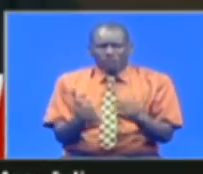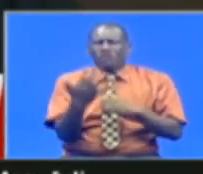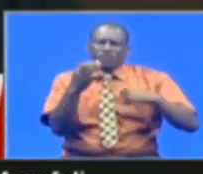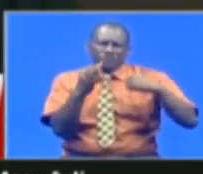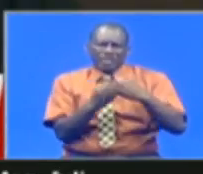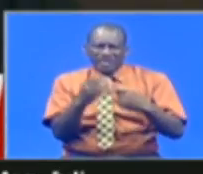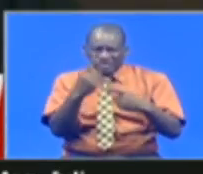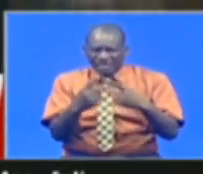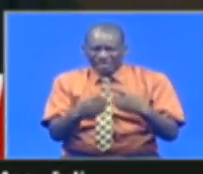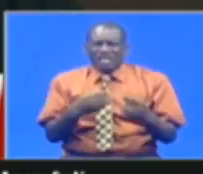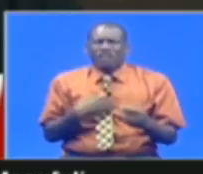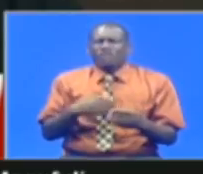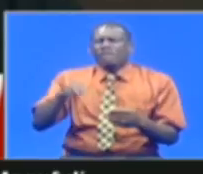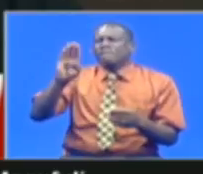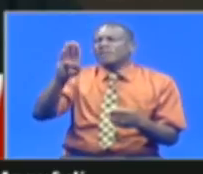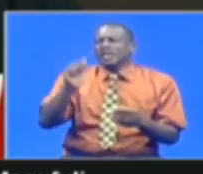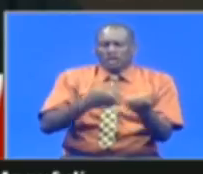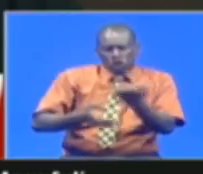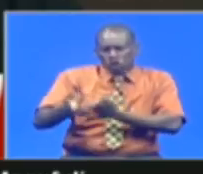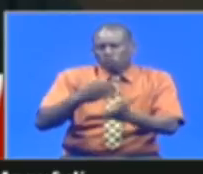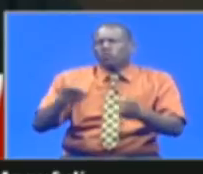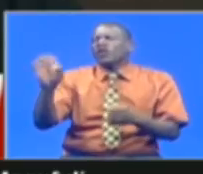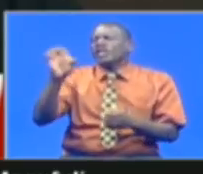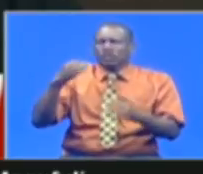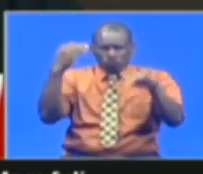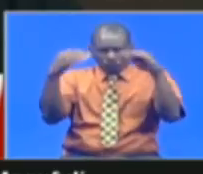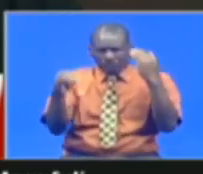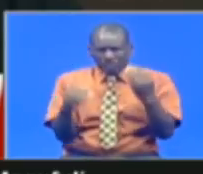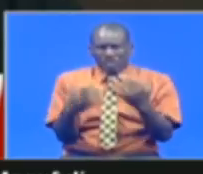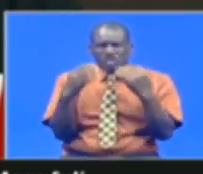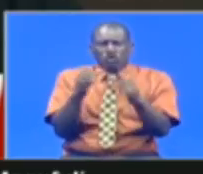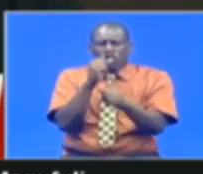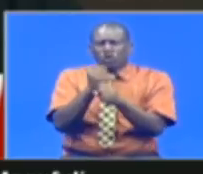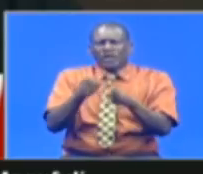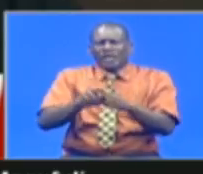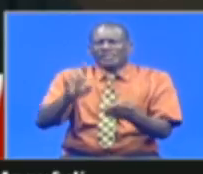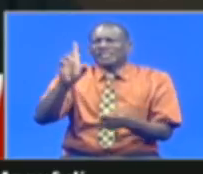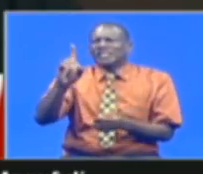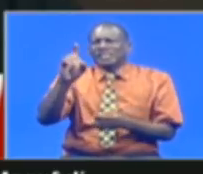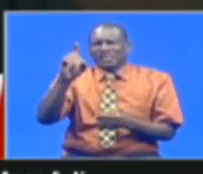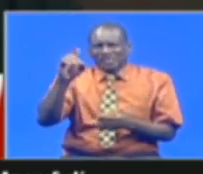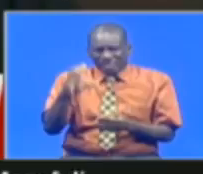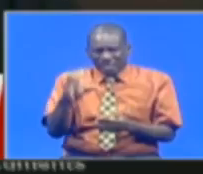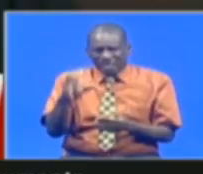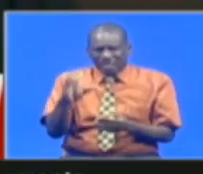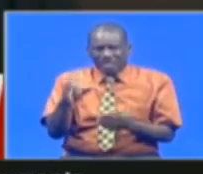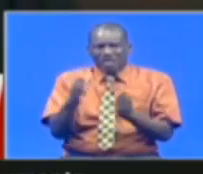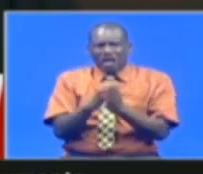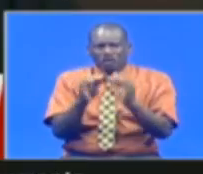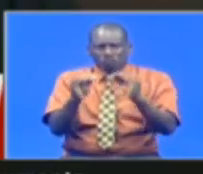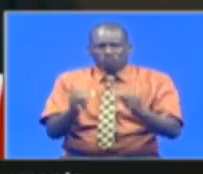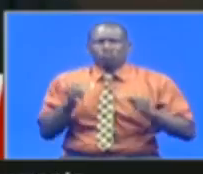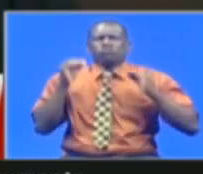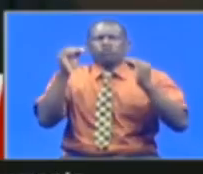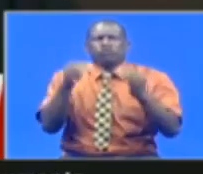58-year-old holds a Bachelor of Arts in Economics from Egerton University. He served as a District Officer Cadet and rose through the ranks to